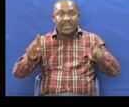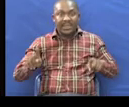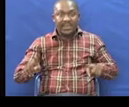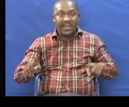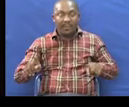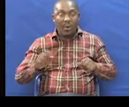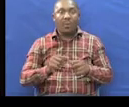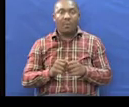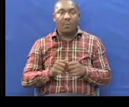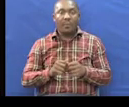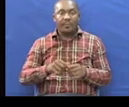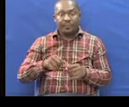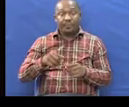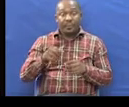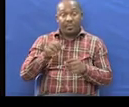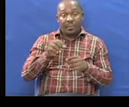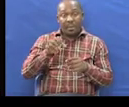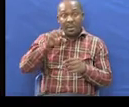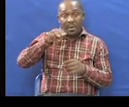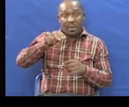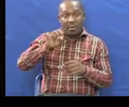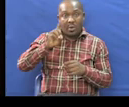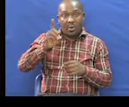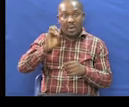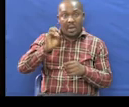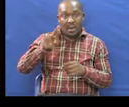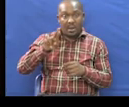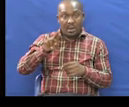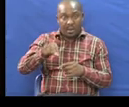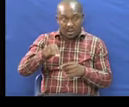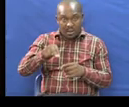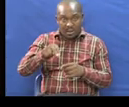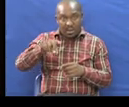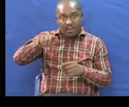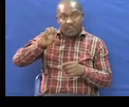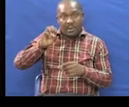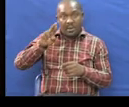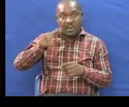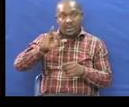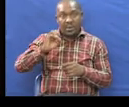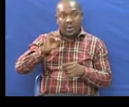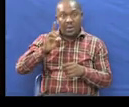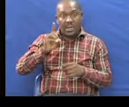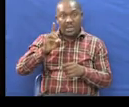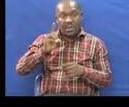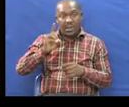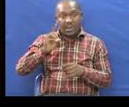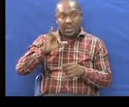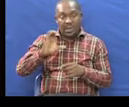As you remember, the modern periodic table consists of 4 blocks, which are